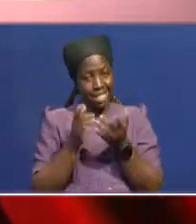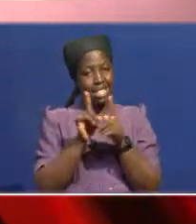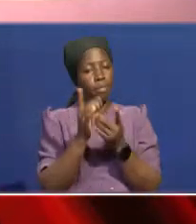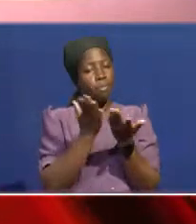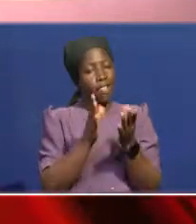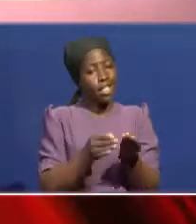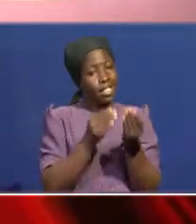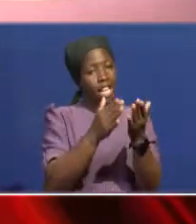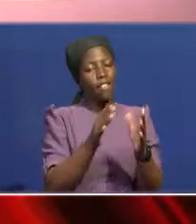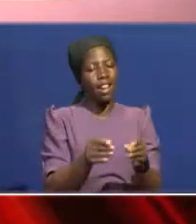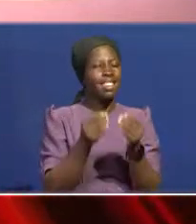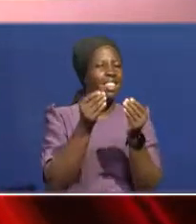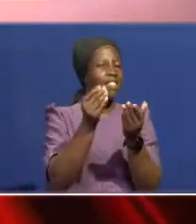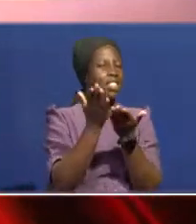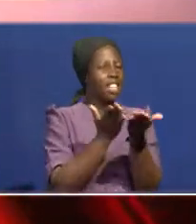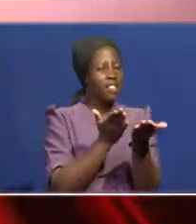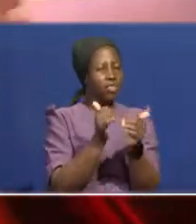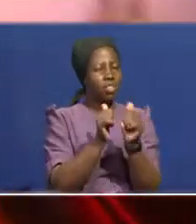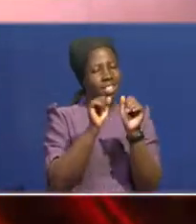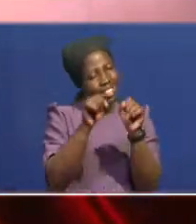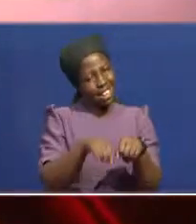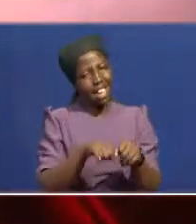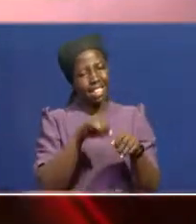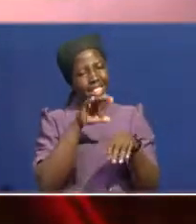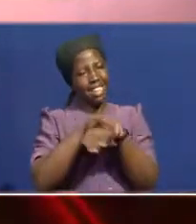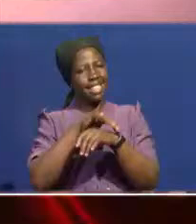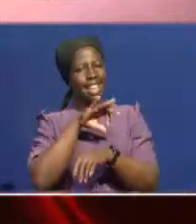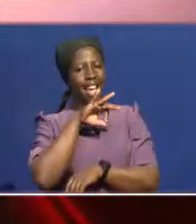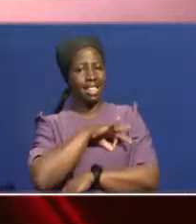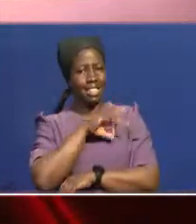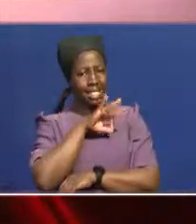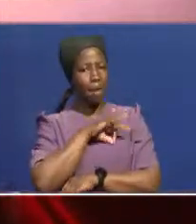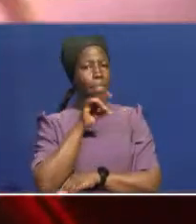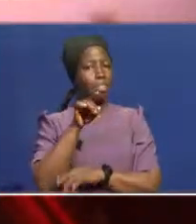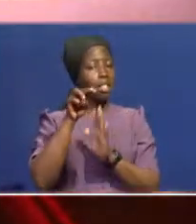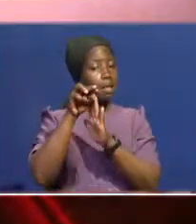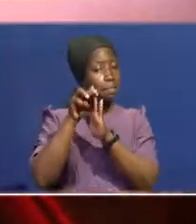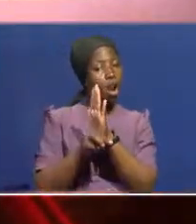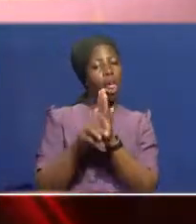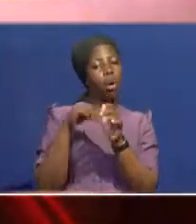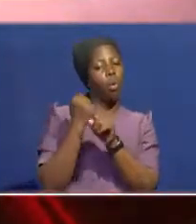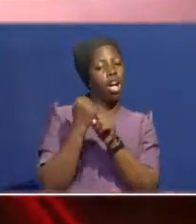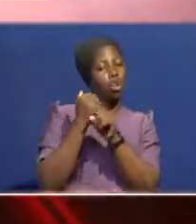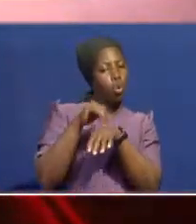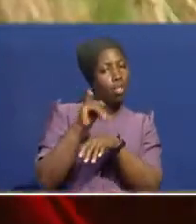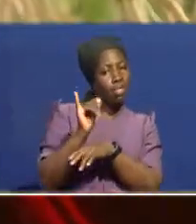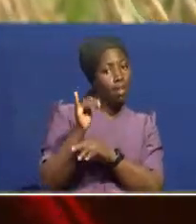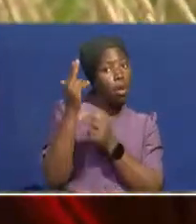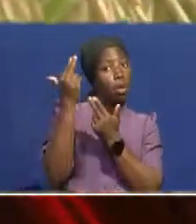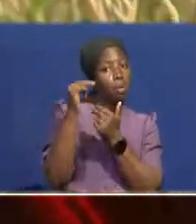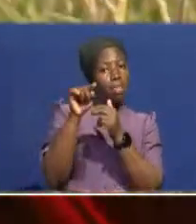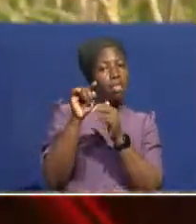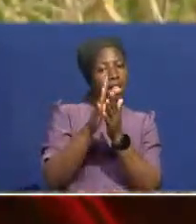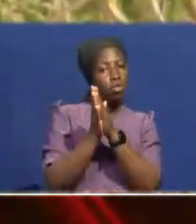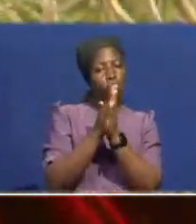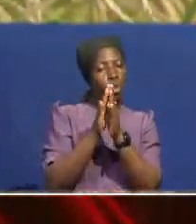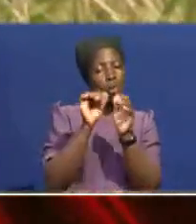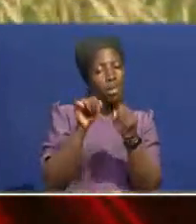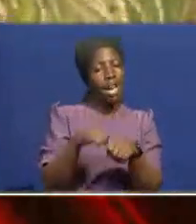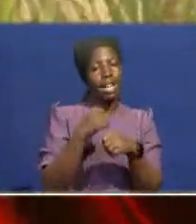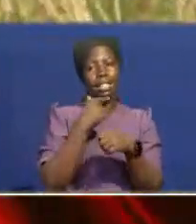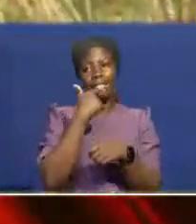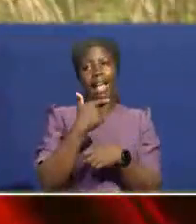they can also earn income. And I think that that's what this model is doing, and we hope that that's the story that we can tell from the report that we have put